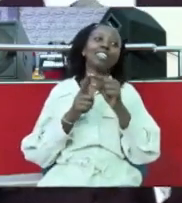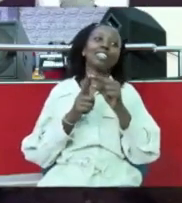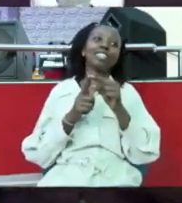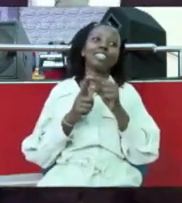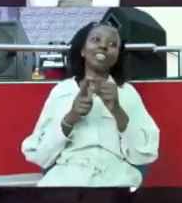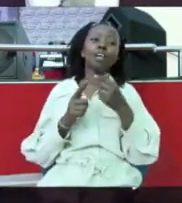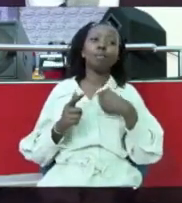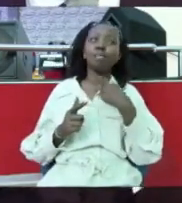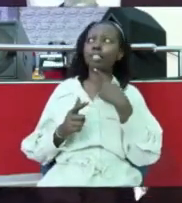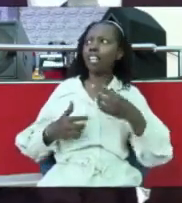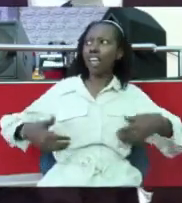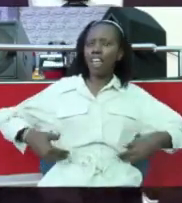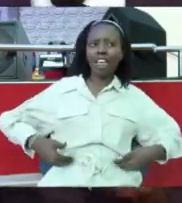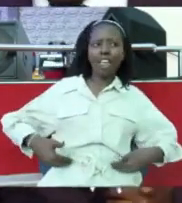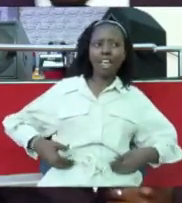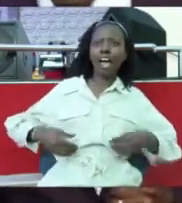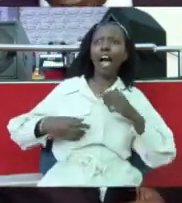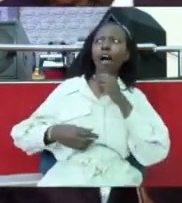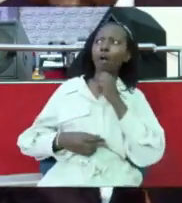this young man. Is he not sharp?